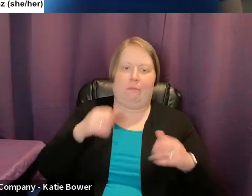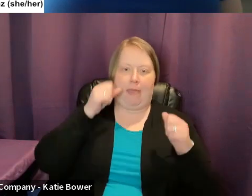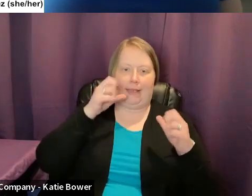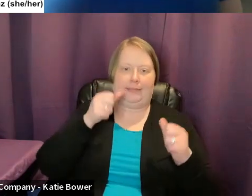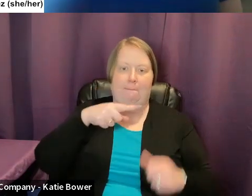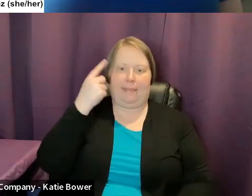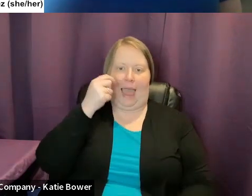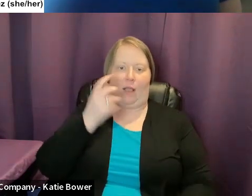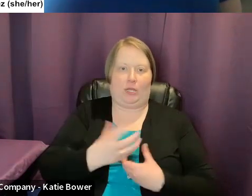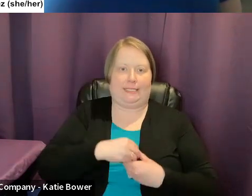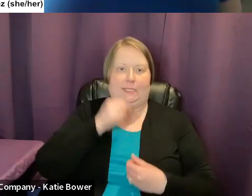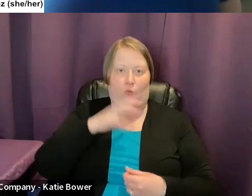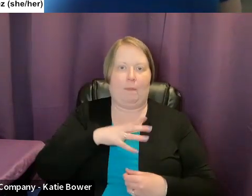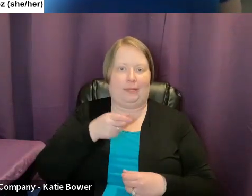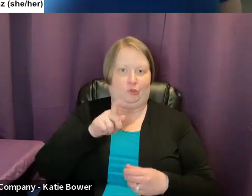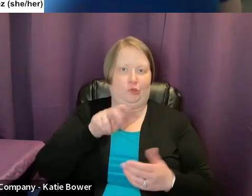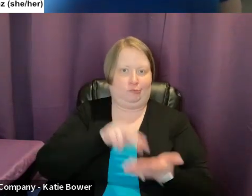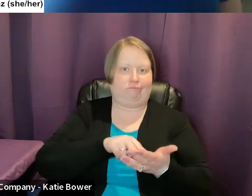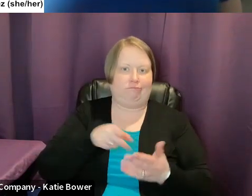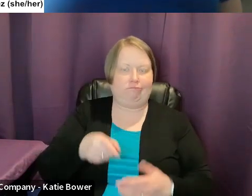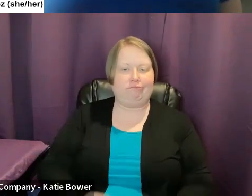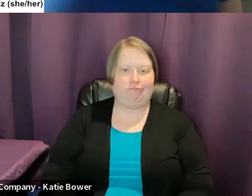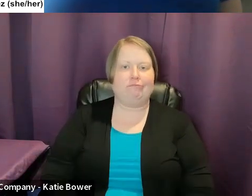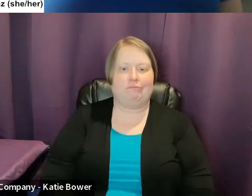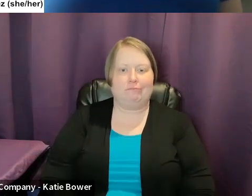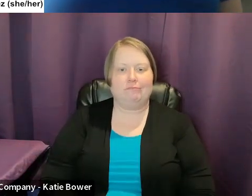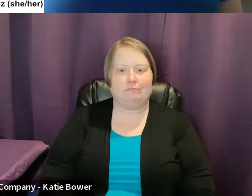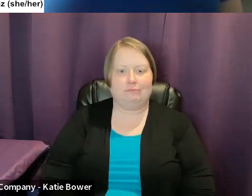autistic woman, so check her out.